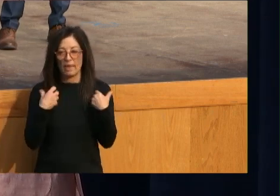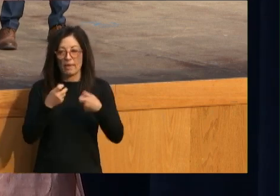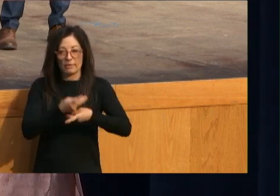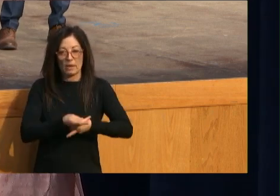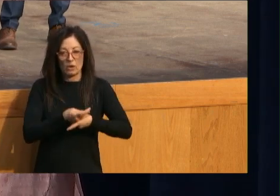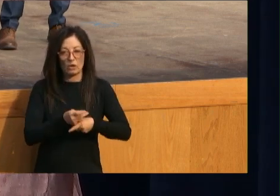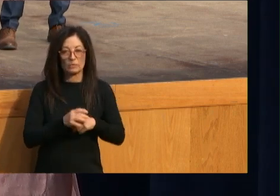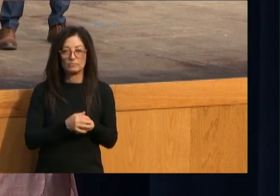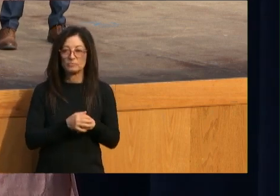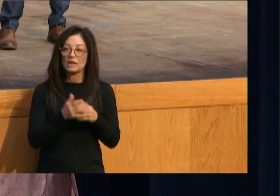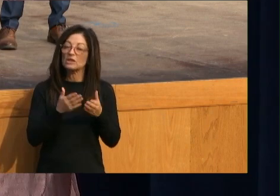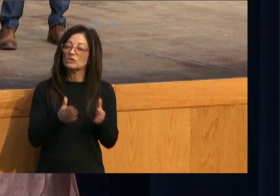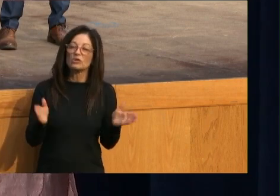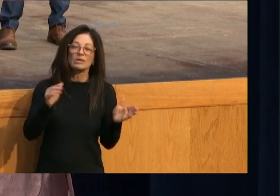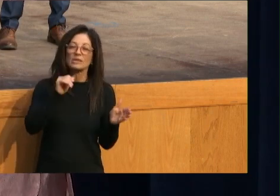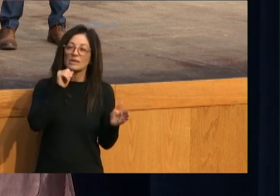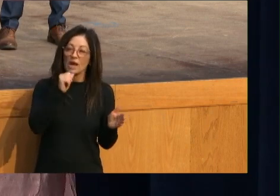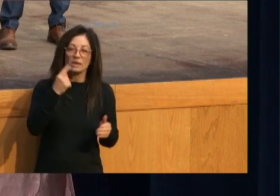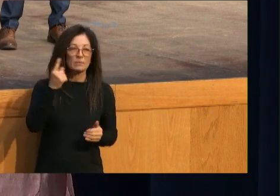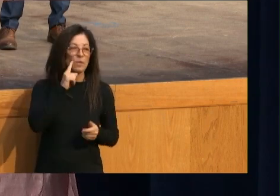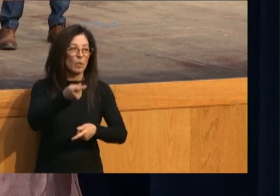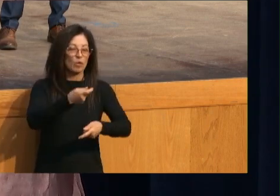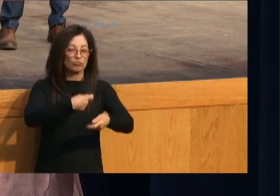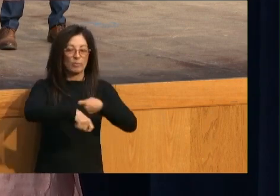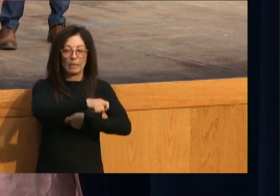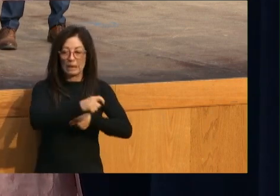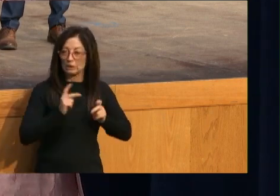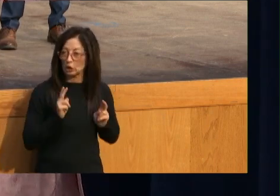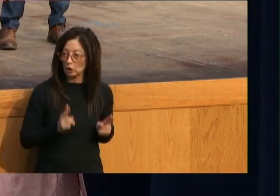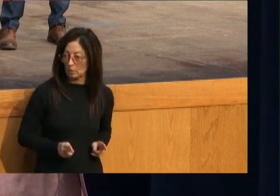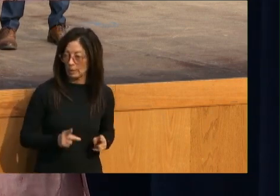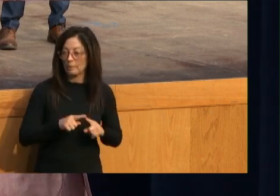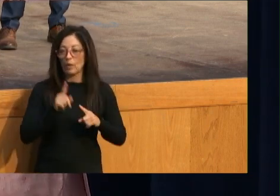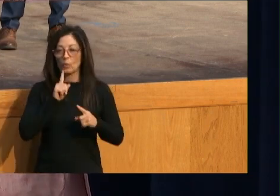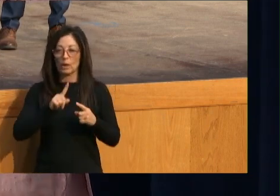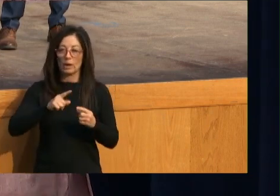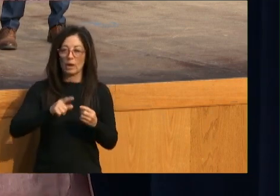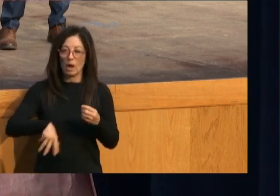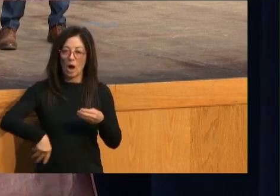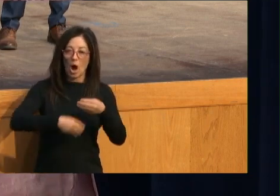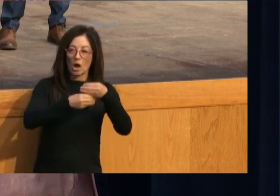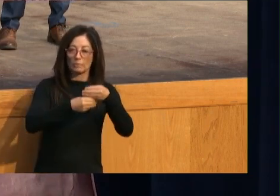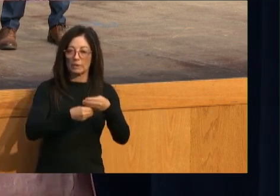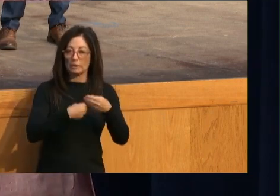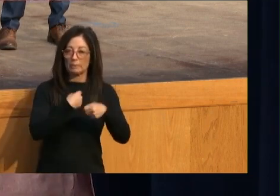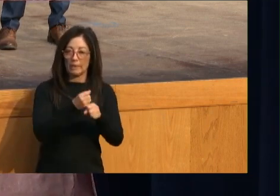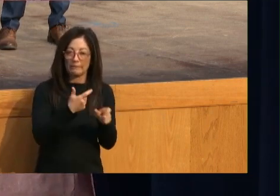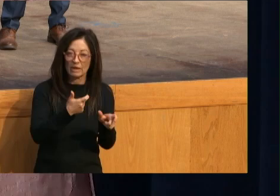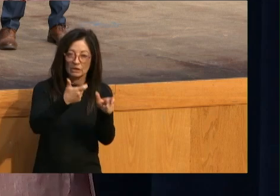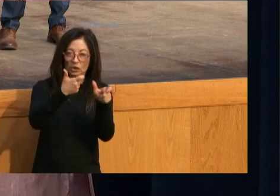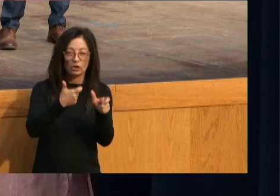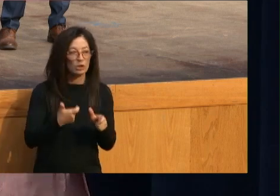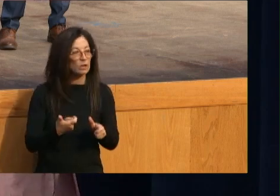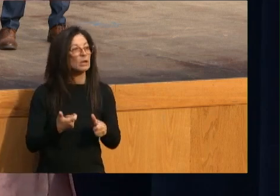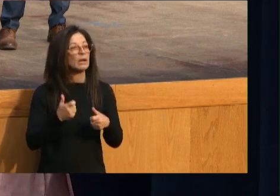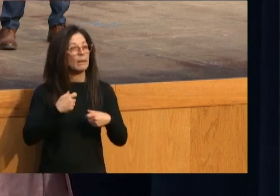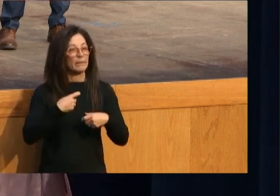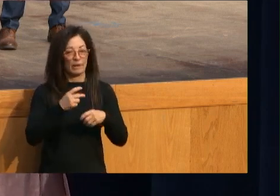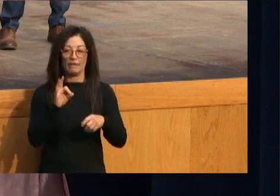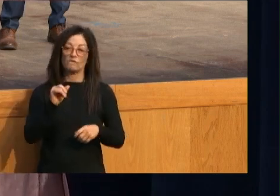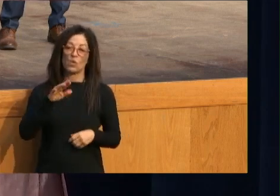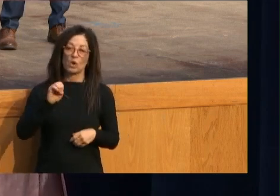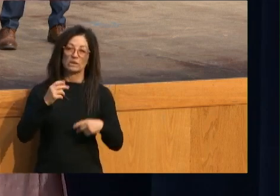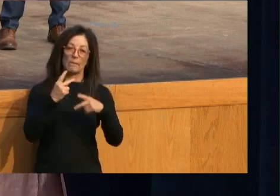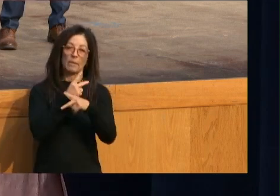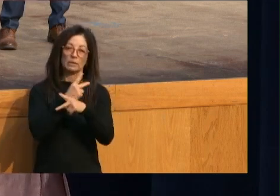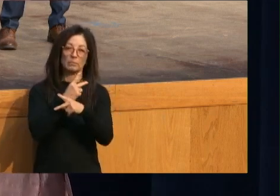generally not something that's going to replace. It's generally something that's going to augment, make faster, be a force multiplier.